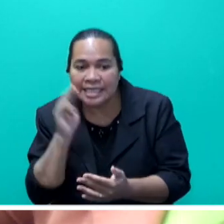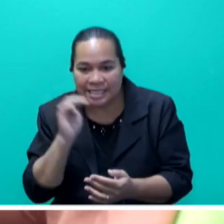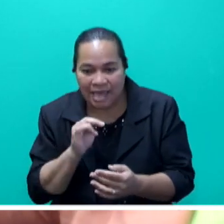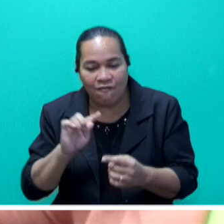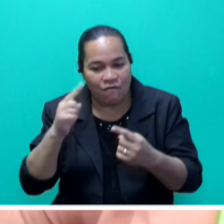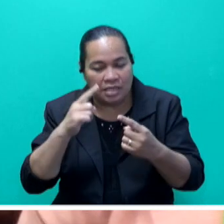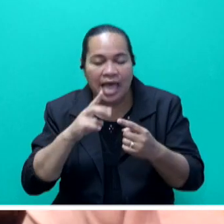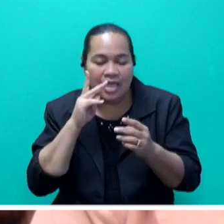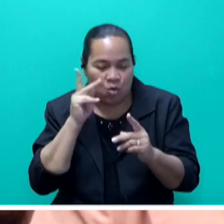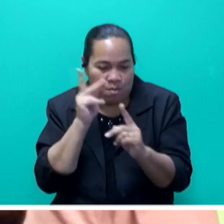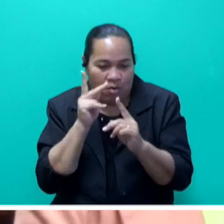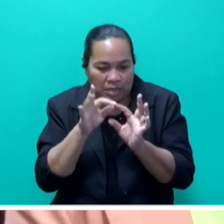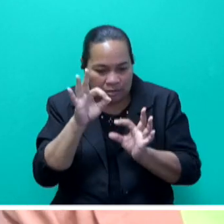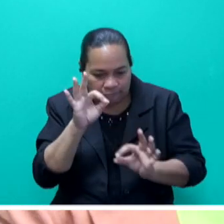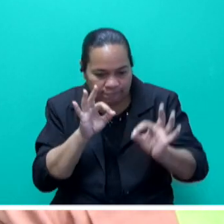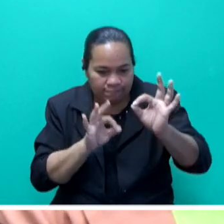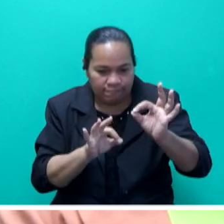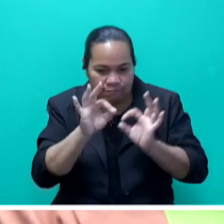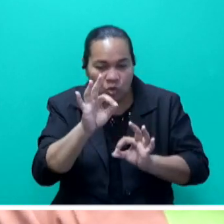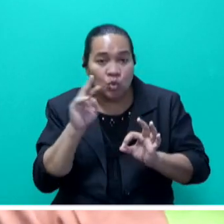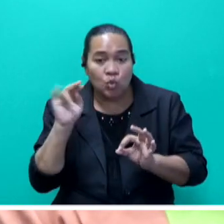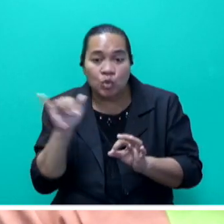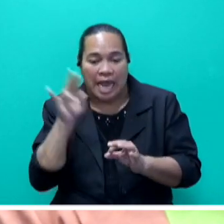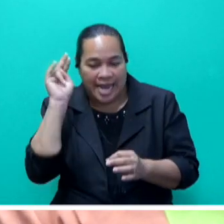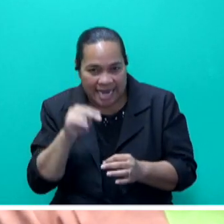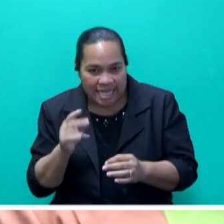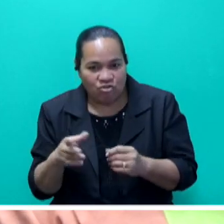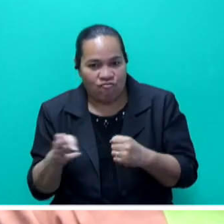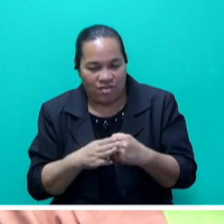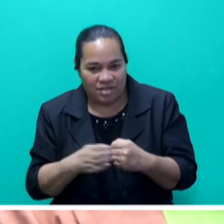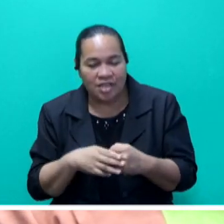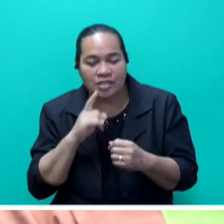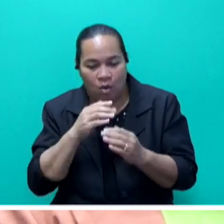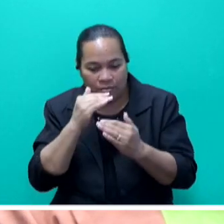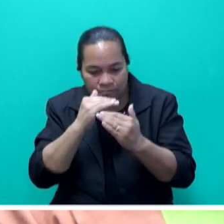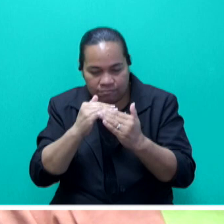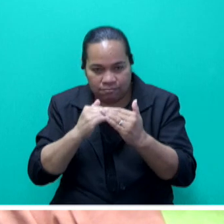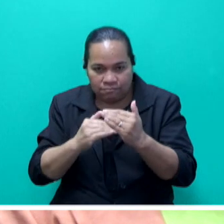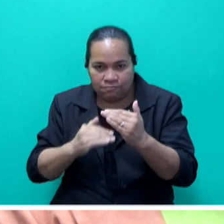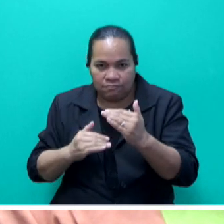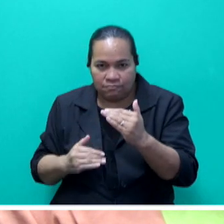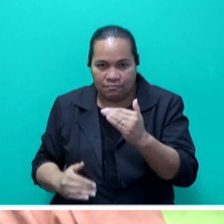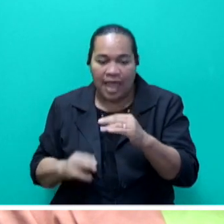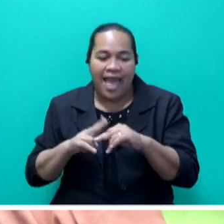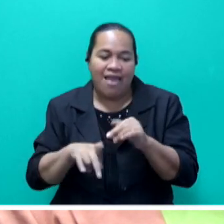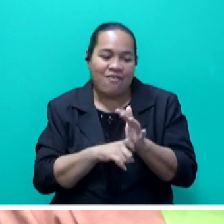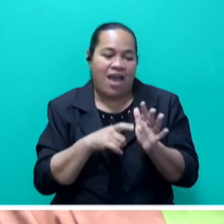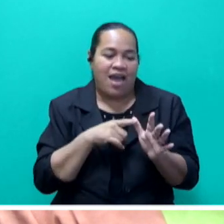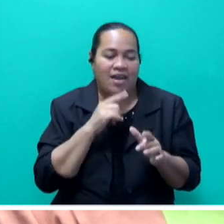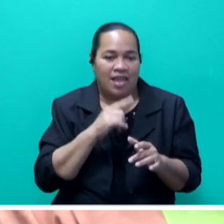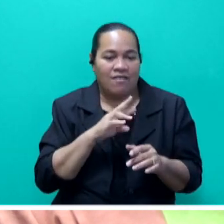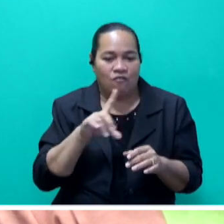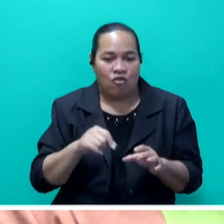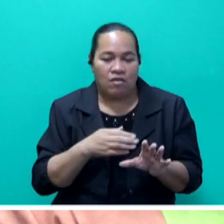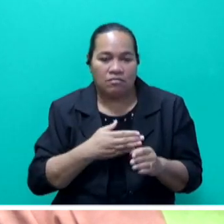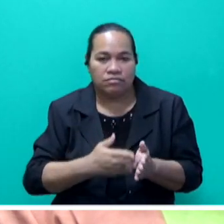then prioritize the others that need to be fixed, and they all fall in line according to the prioritization that FRA has done for the whole network.